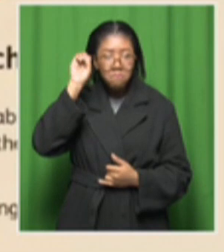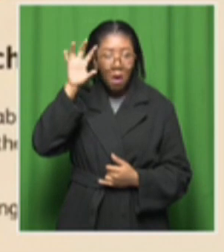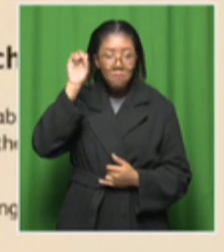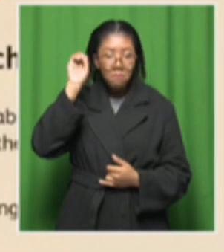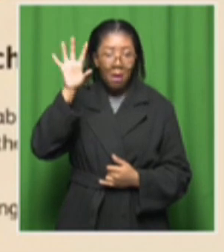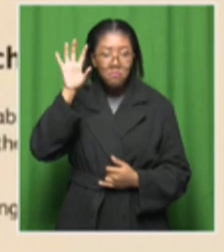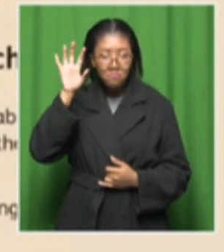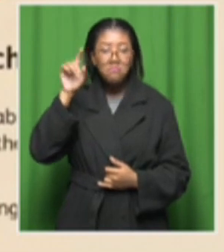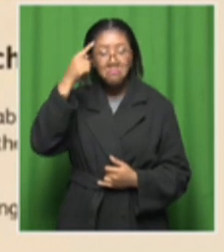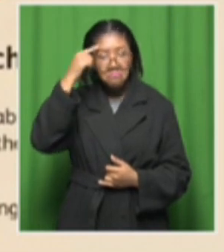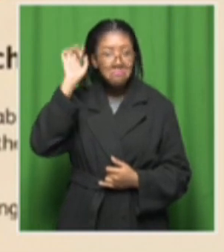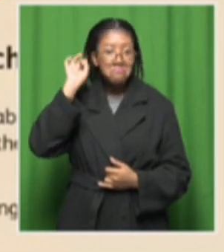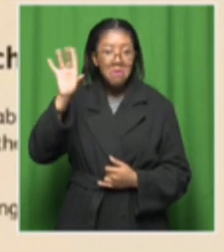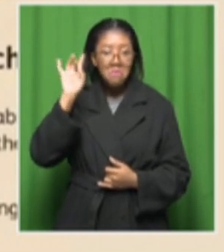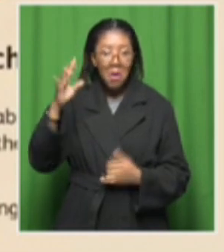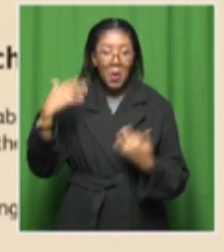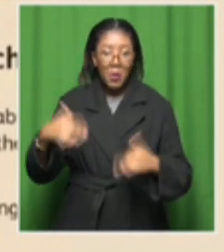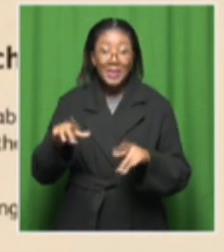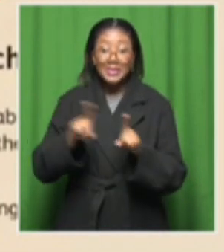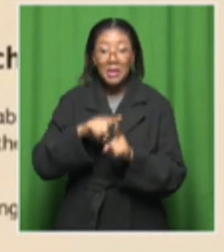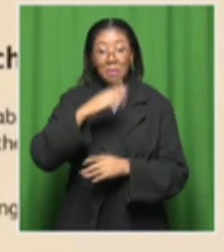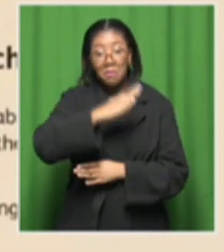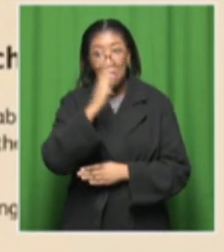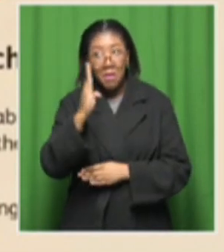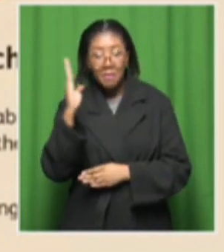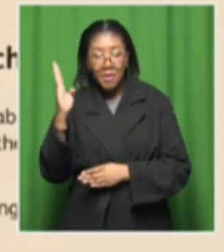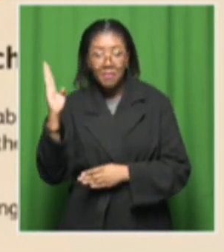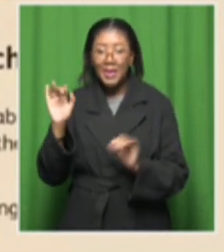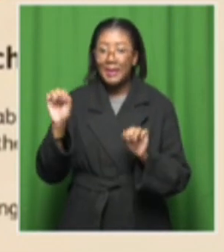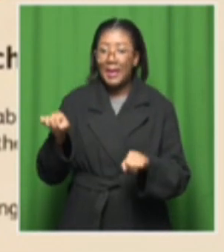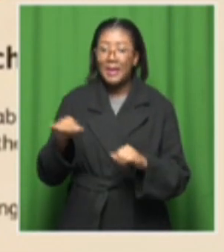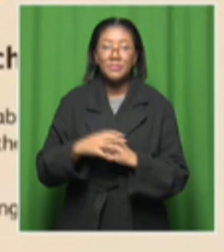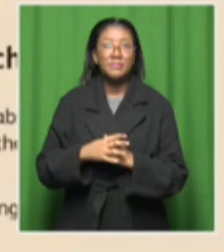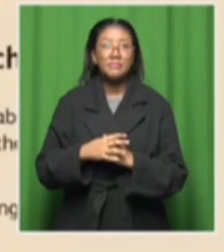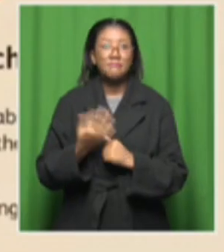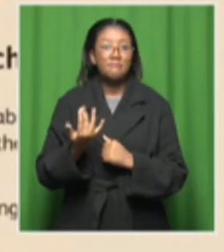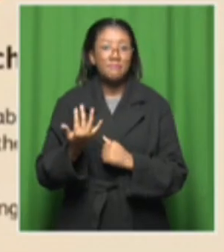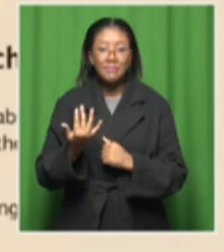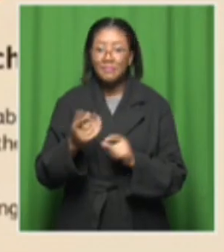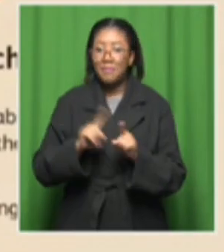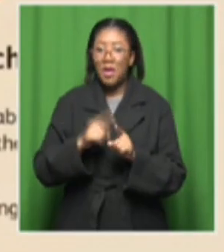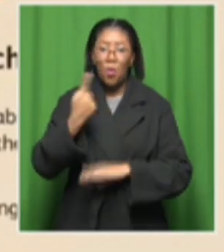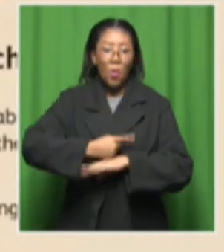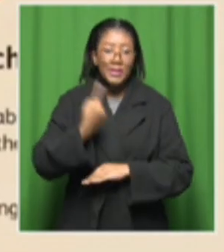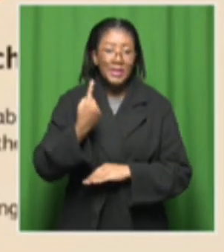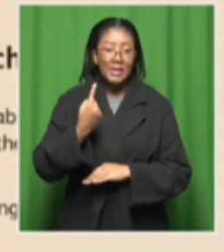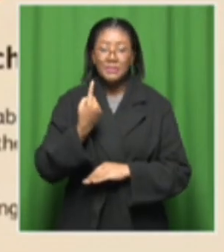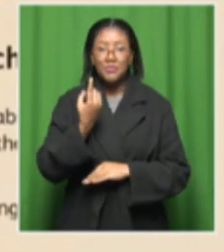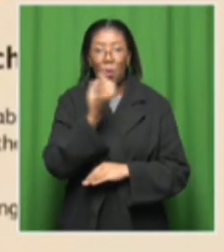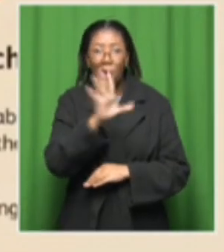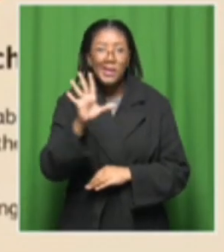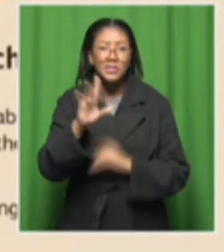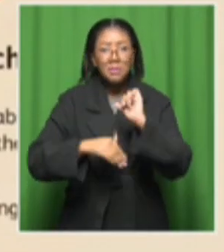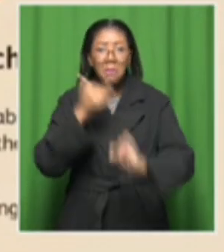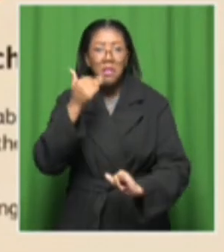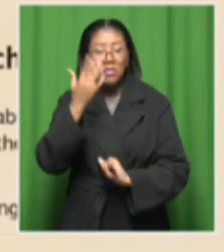it can persist. It can be episodic. Episodic meaning that it affects one day of the month, or it